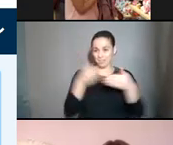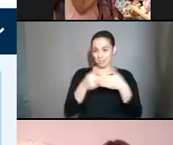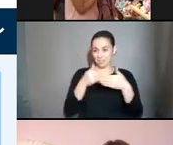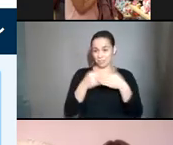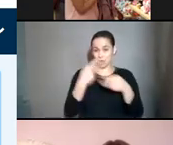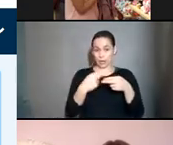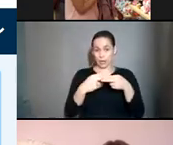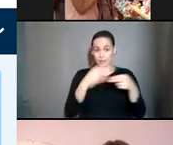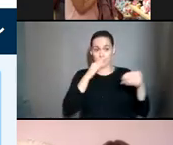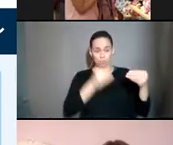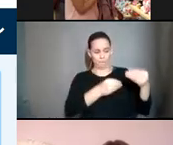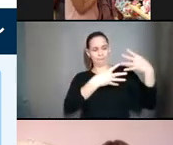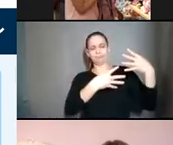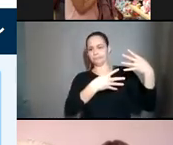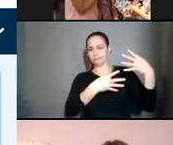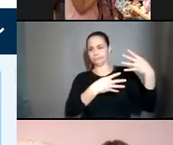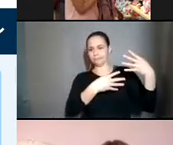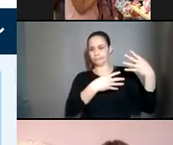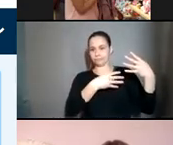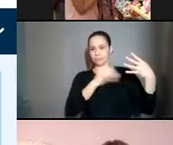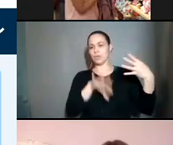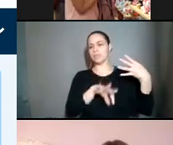can select another child.